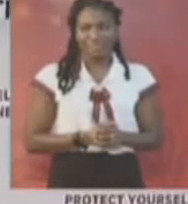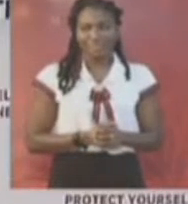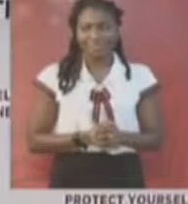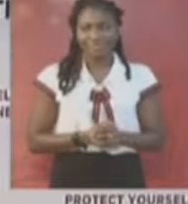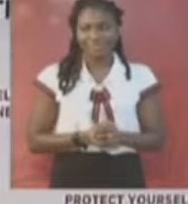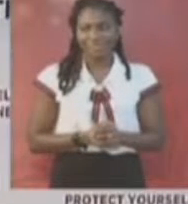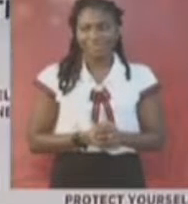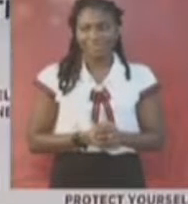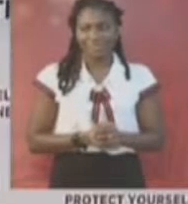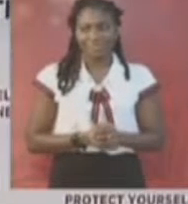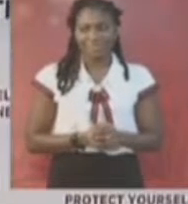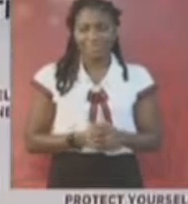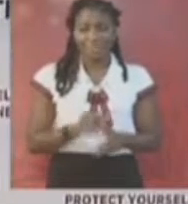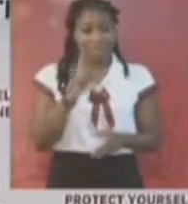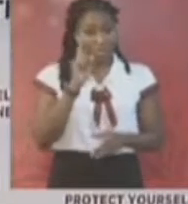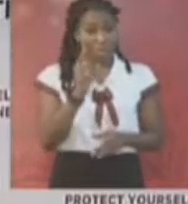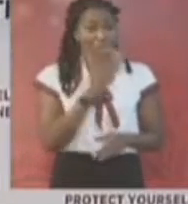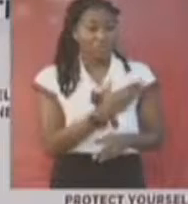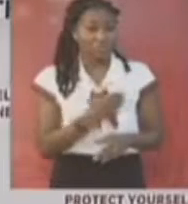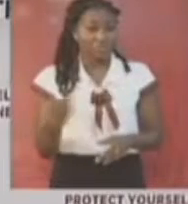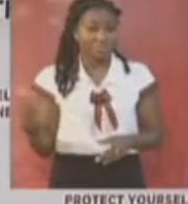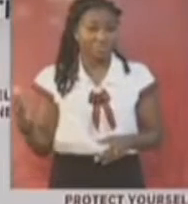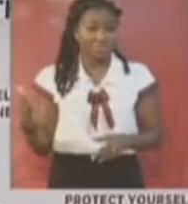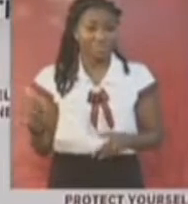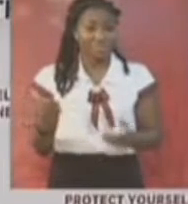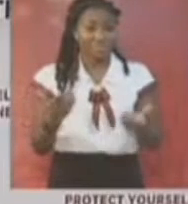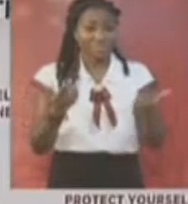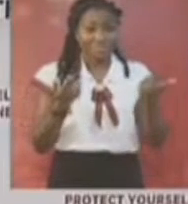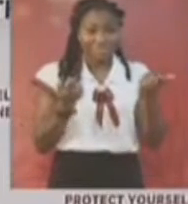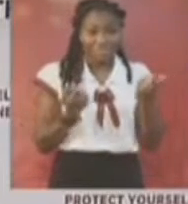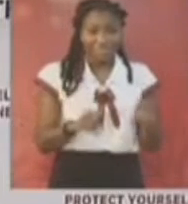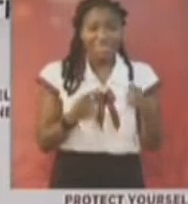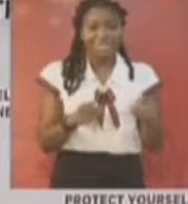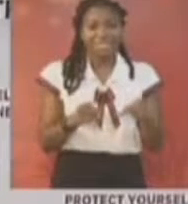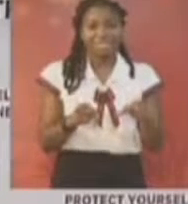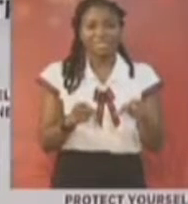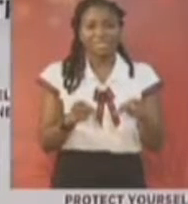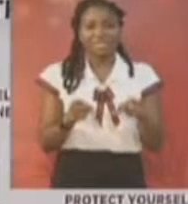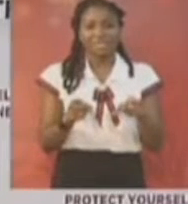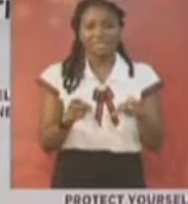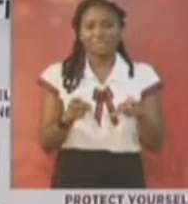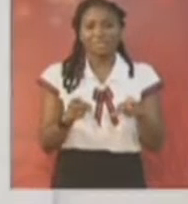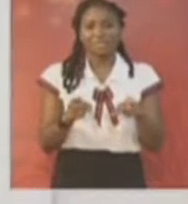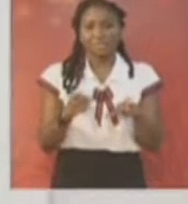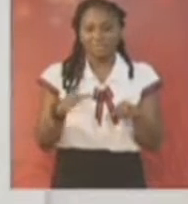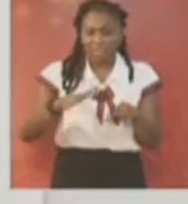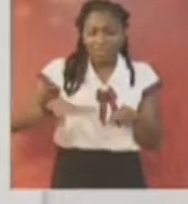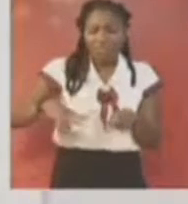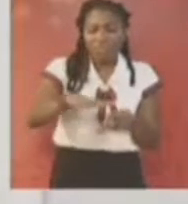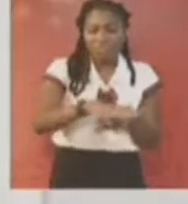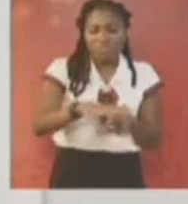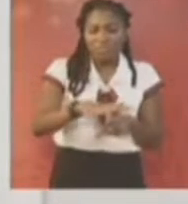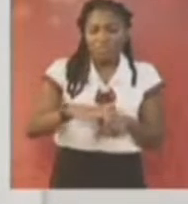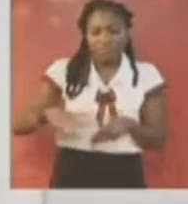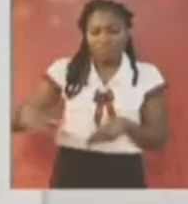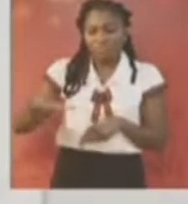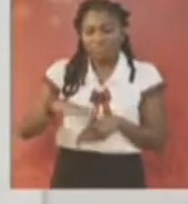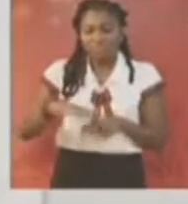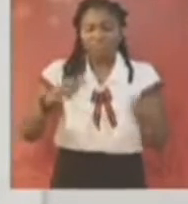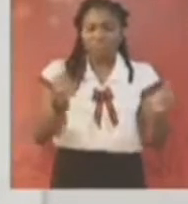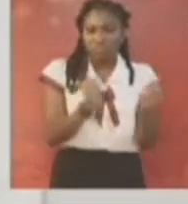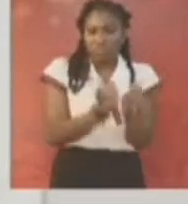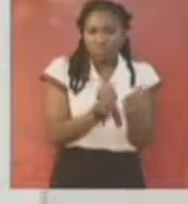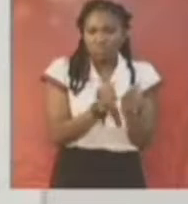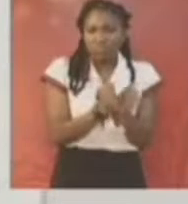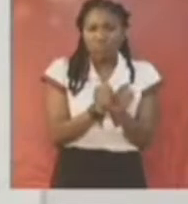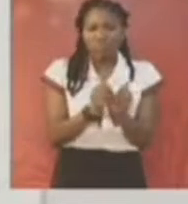Yeah, one of the things that happens when we identify an area that is a hotspot, along with the